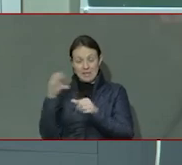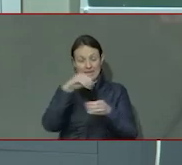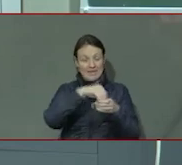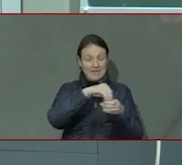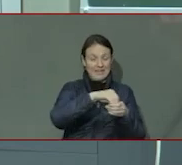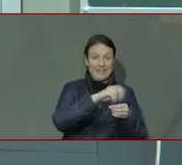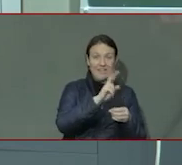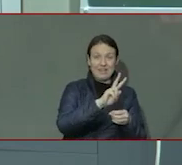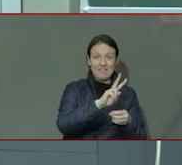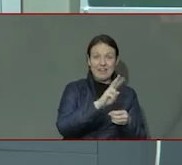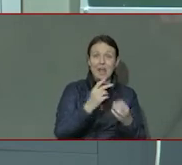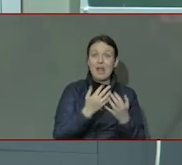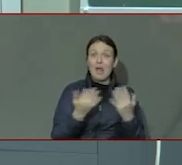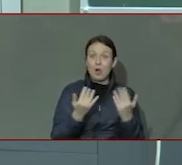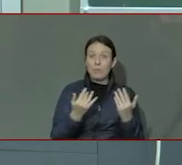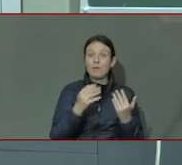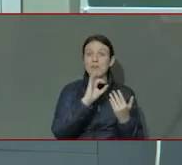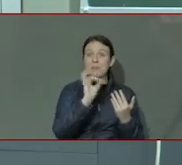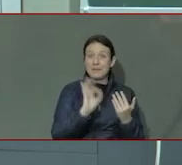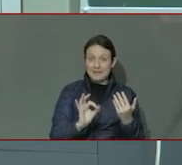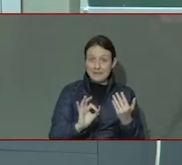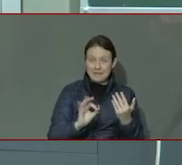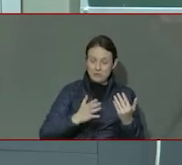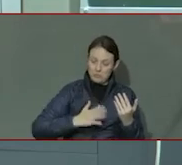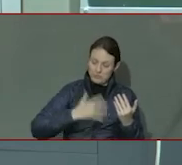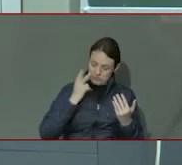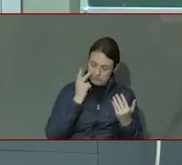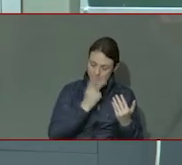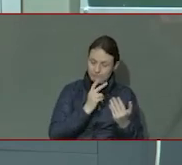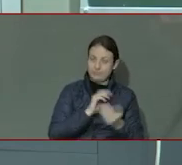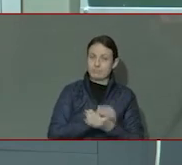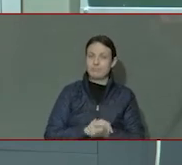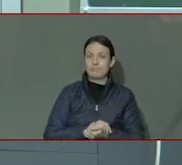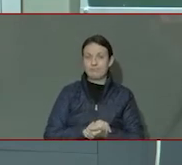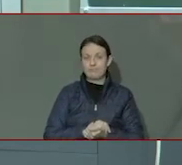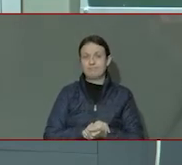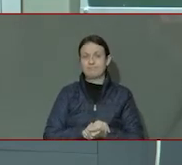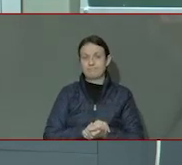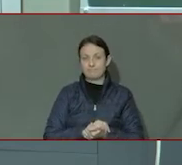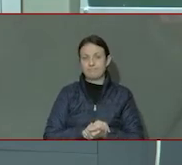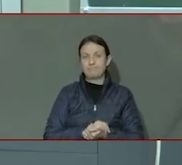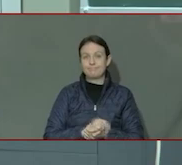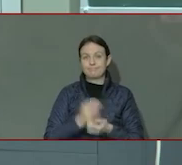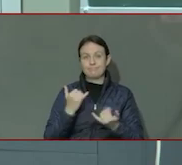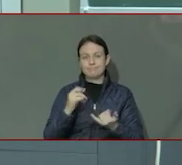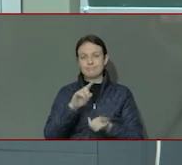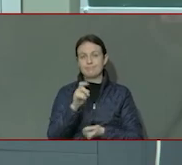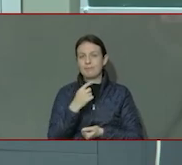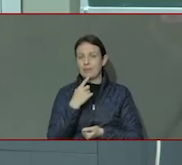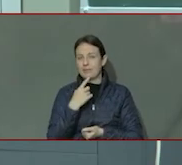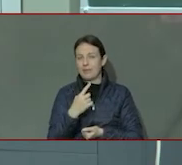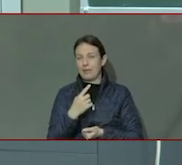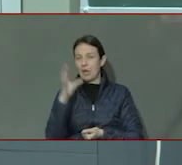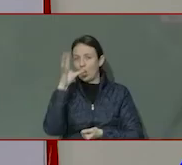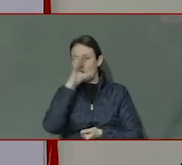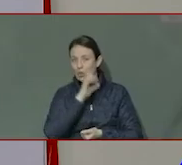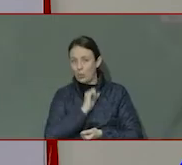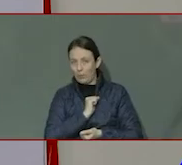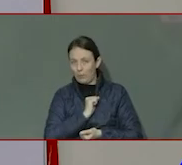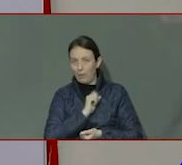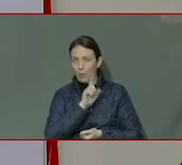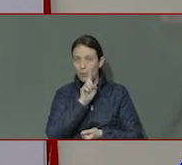vinegar. So now, they also tell you, assume that 1